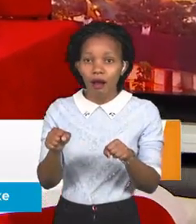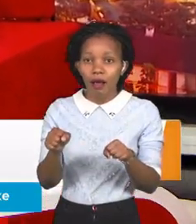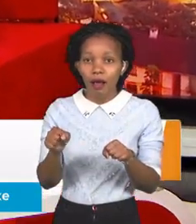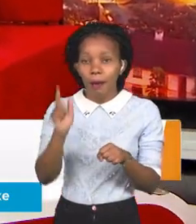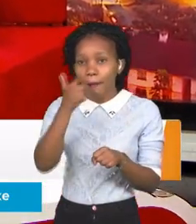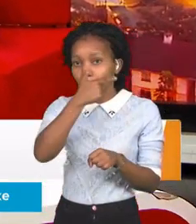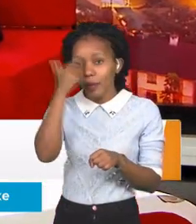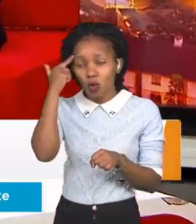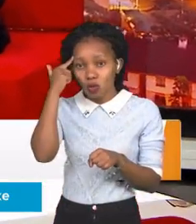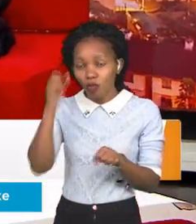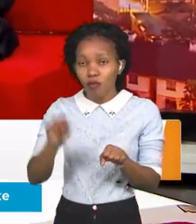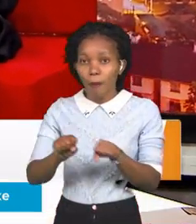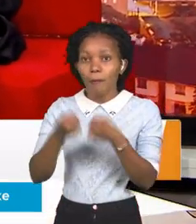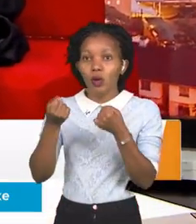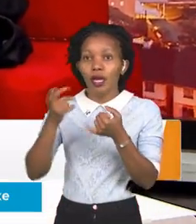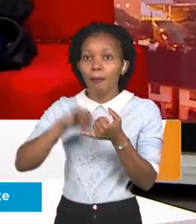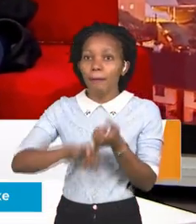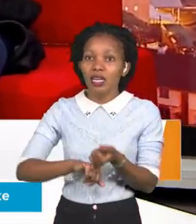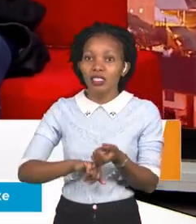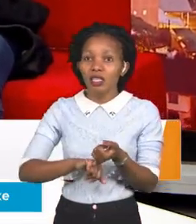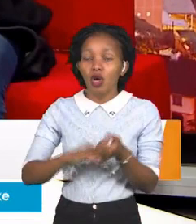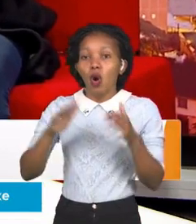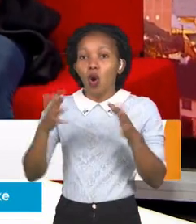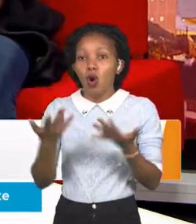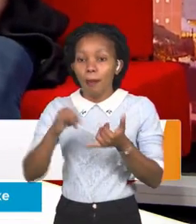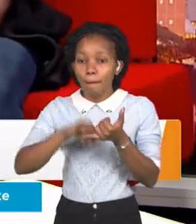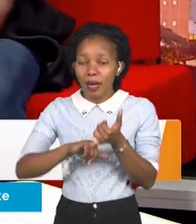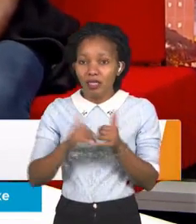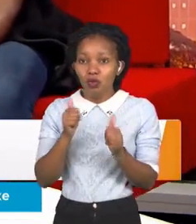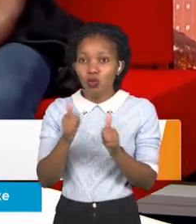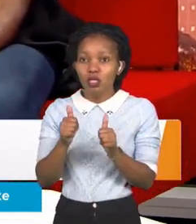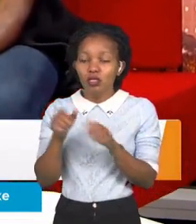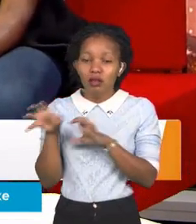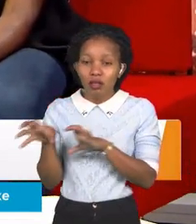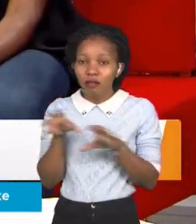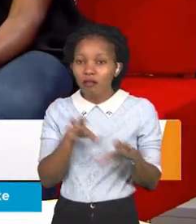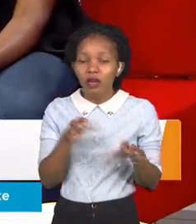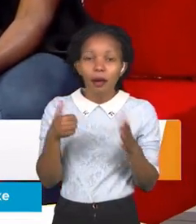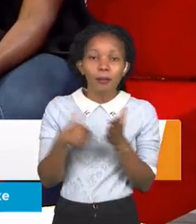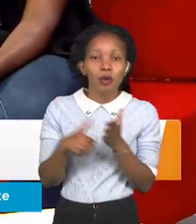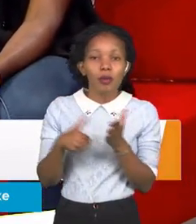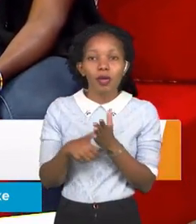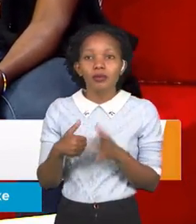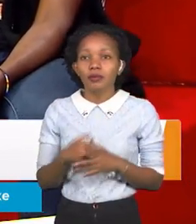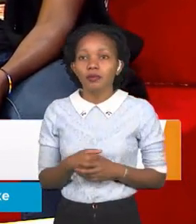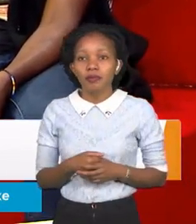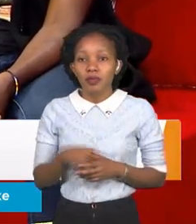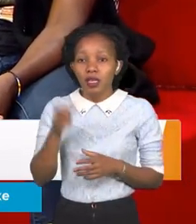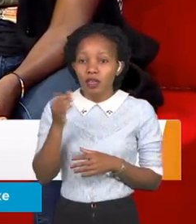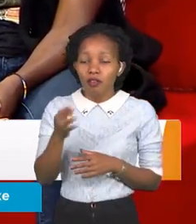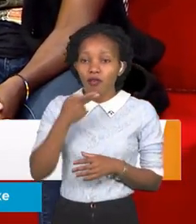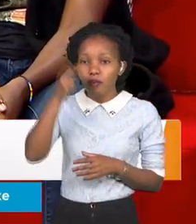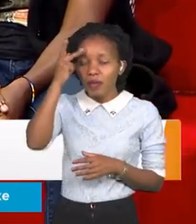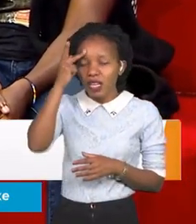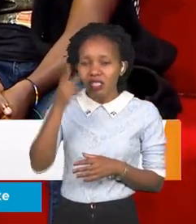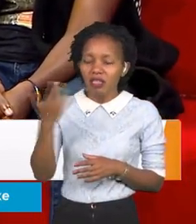broken marriages or marriages that suffered strife. Because if the parents used to fight in front of the